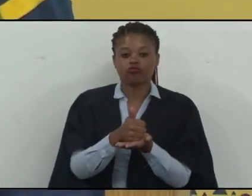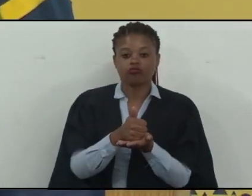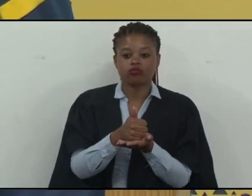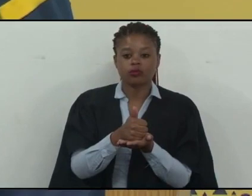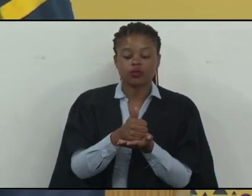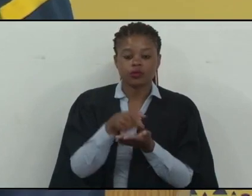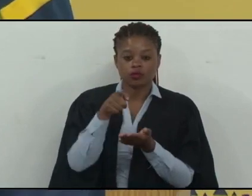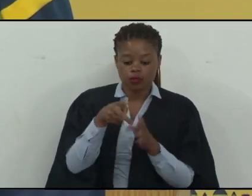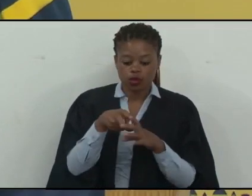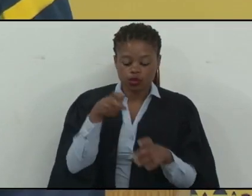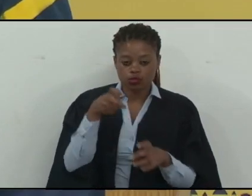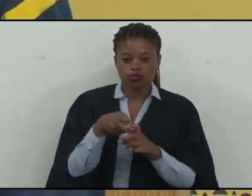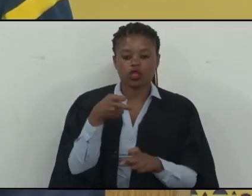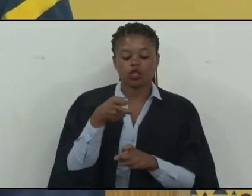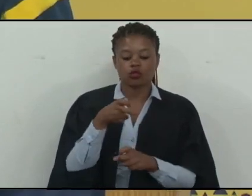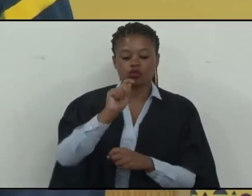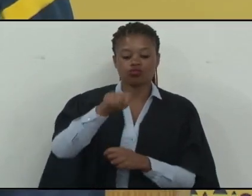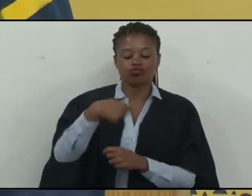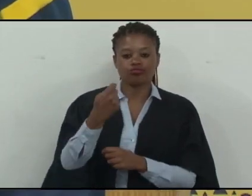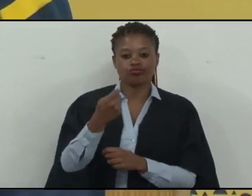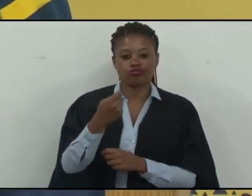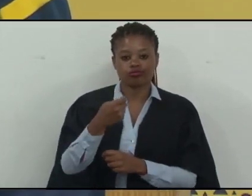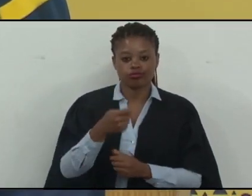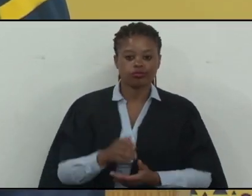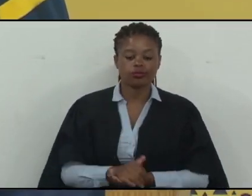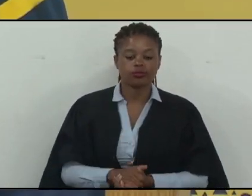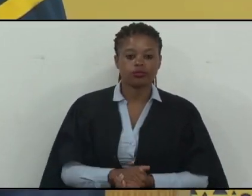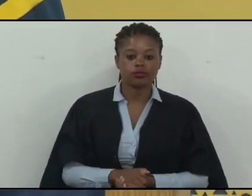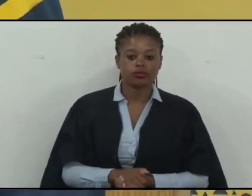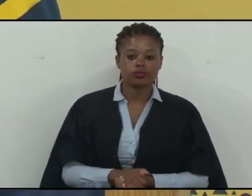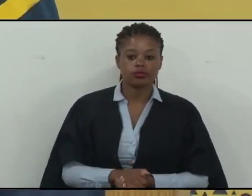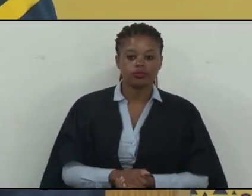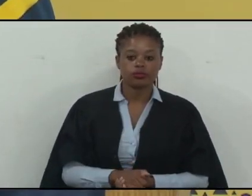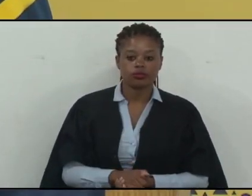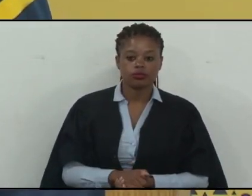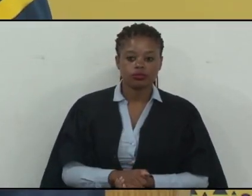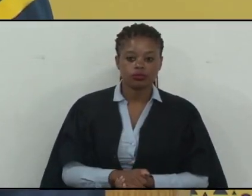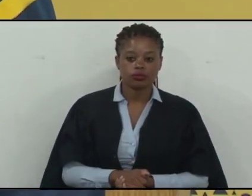the generator will start within minutes.